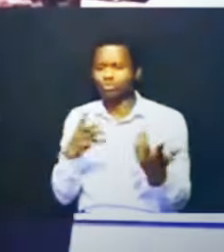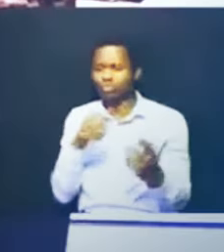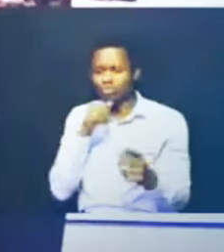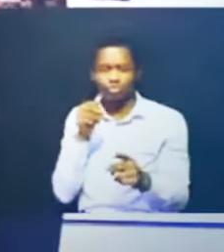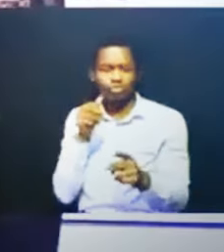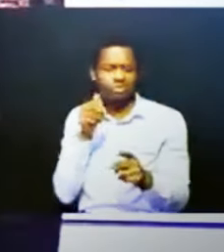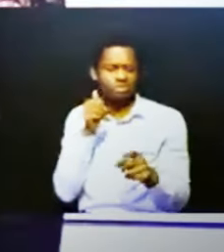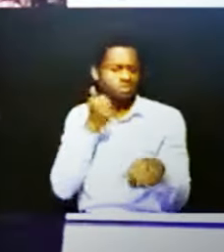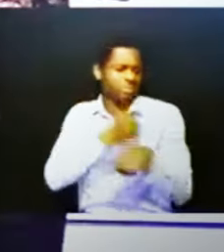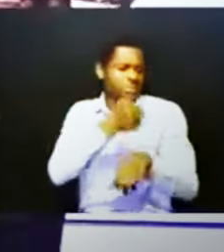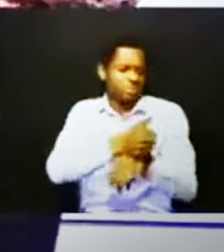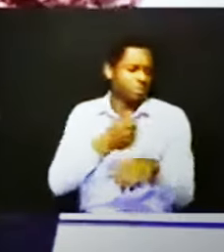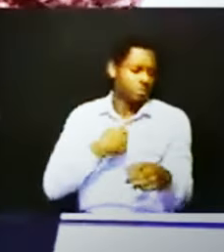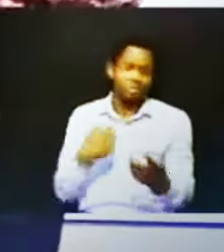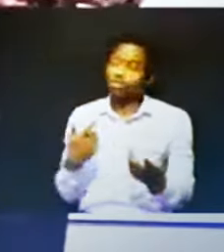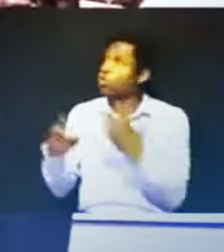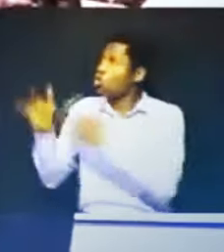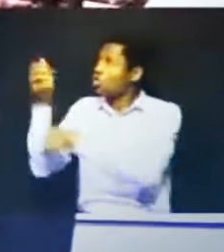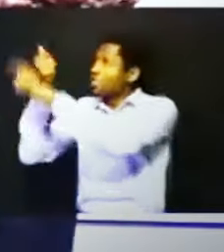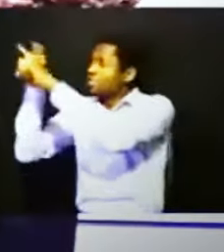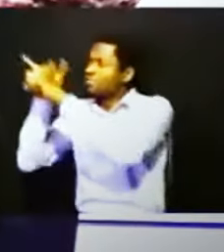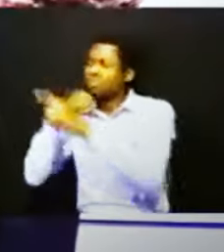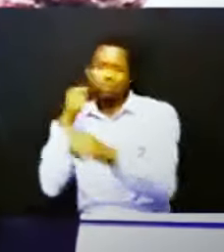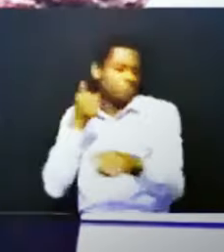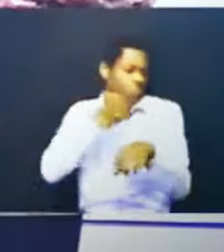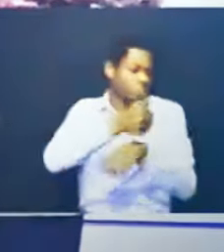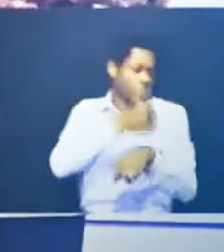press charges against me." "To me duduo mu ana